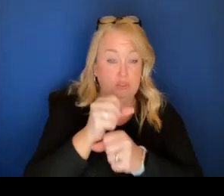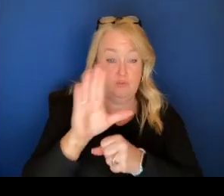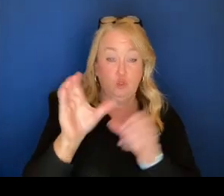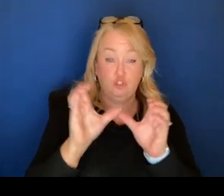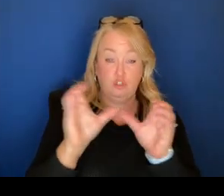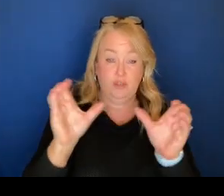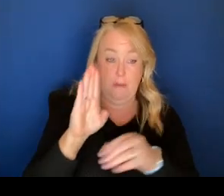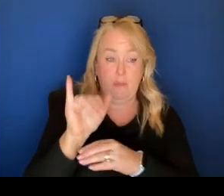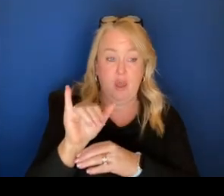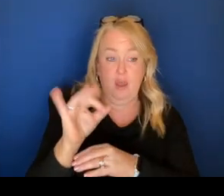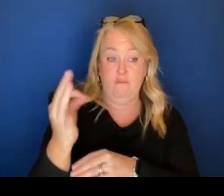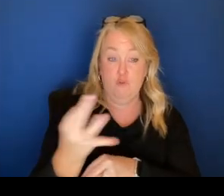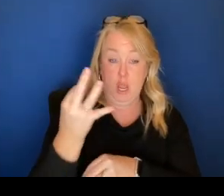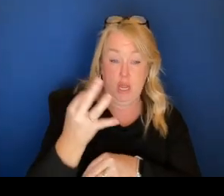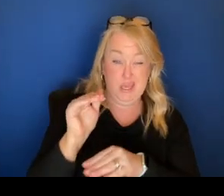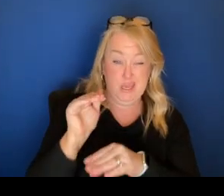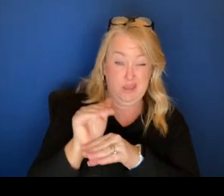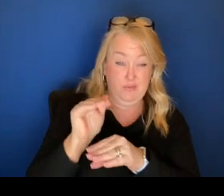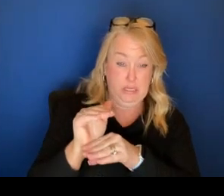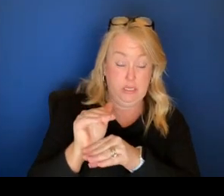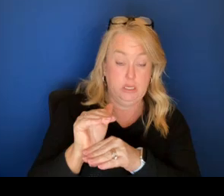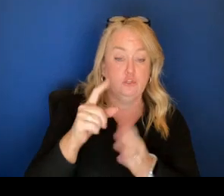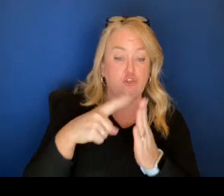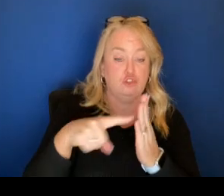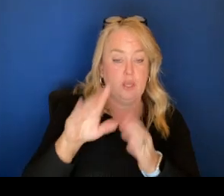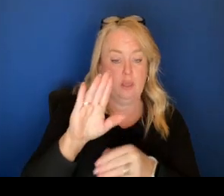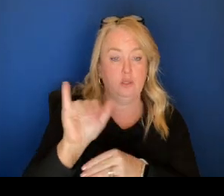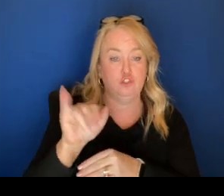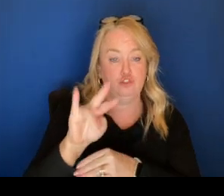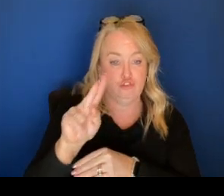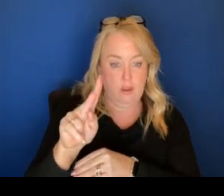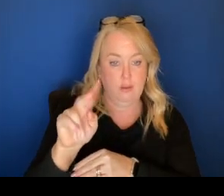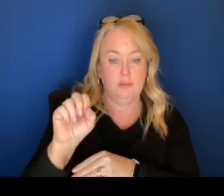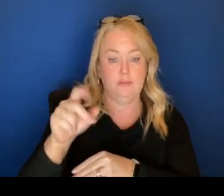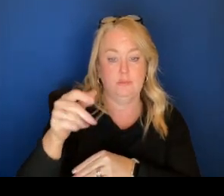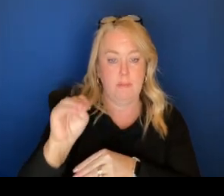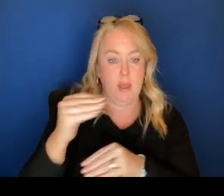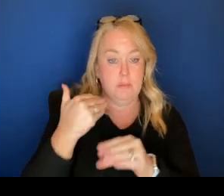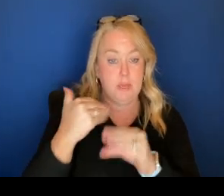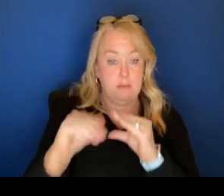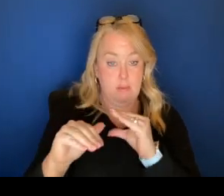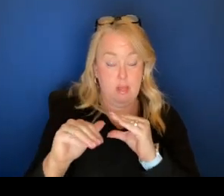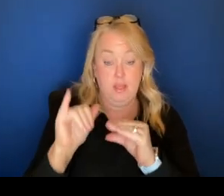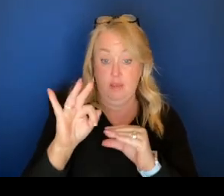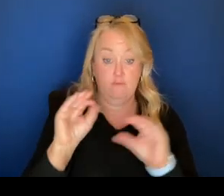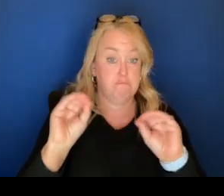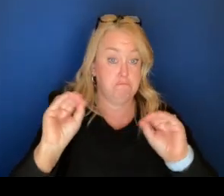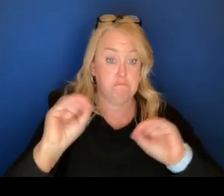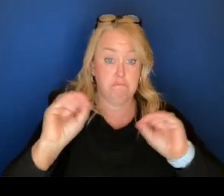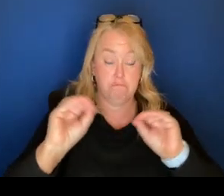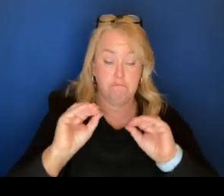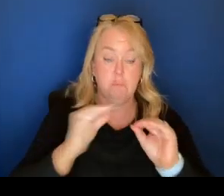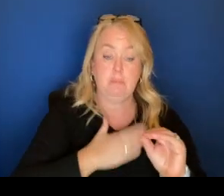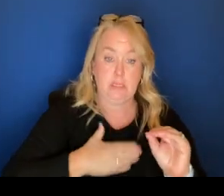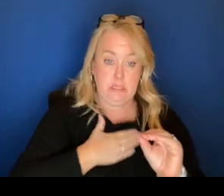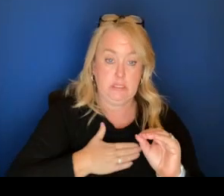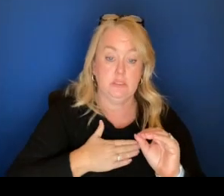by Friday evening, please check your junk or spam email, and if it's not there, please